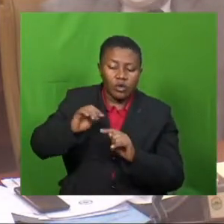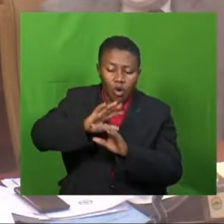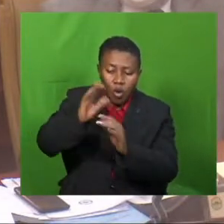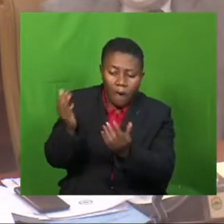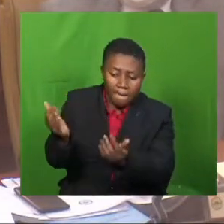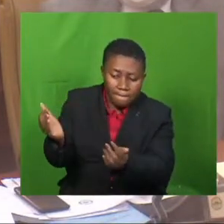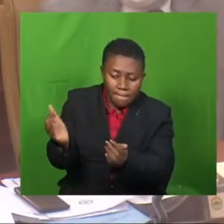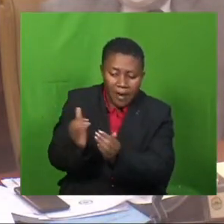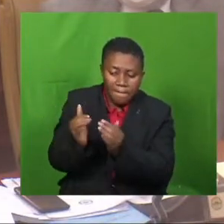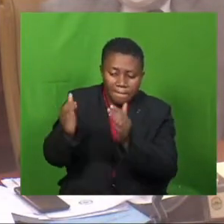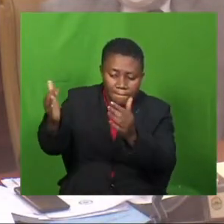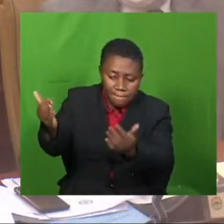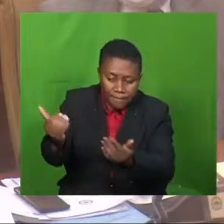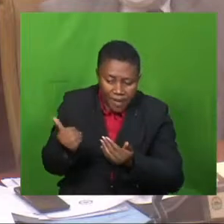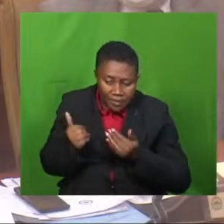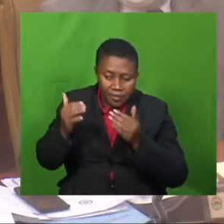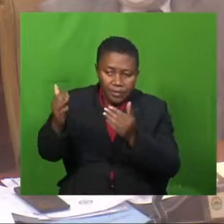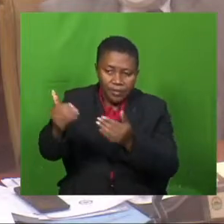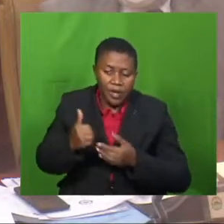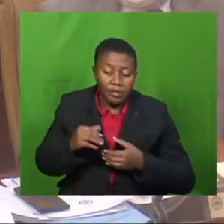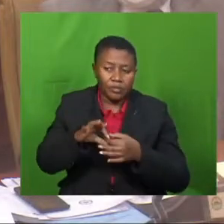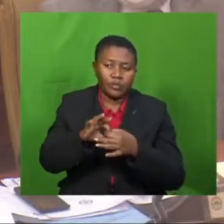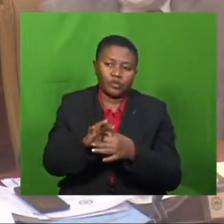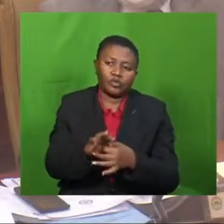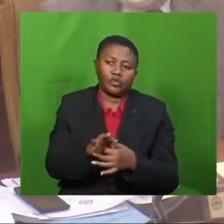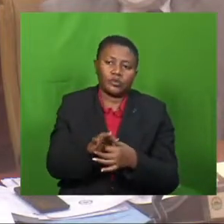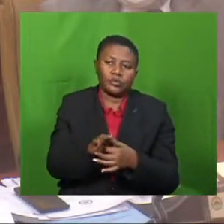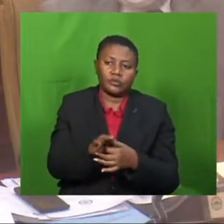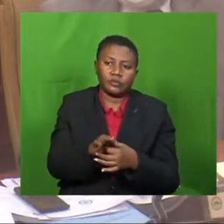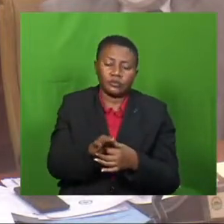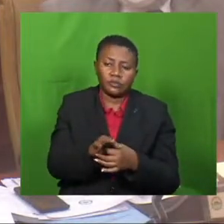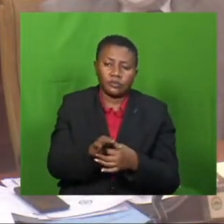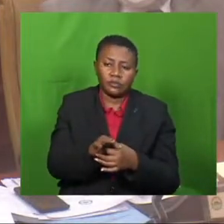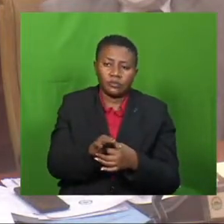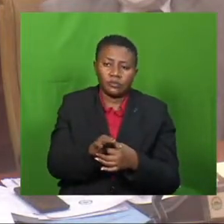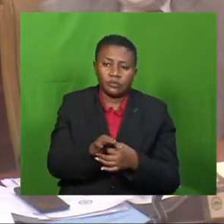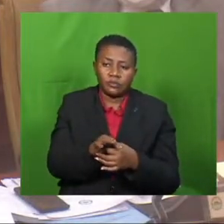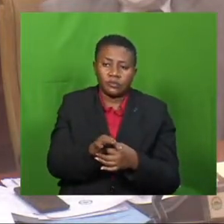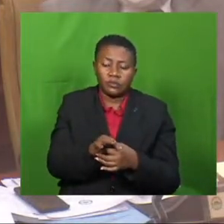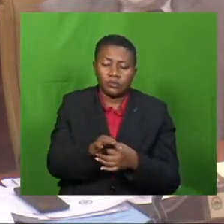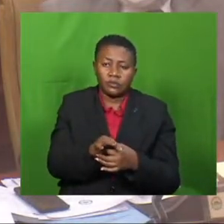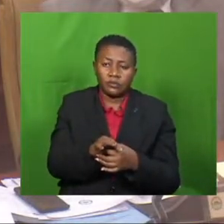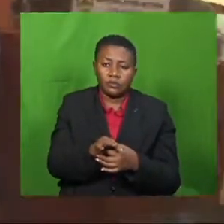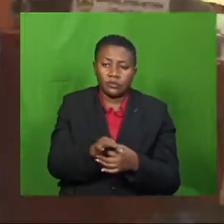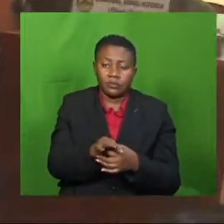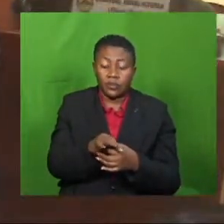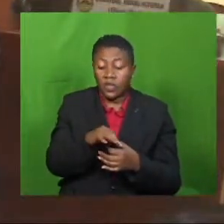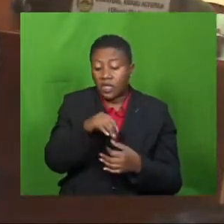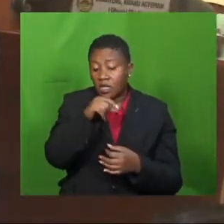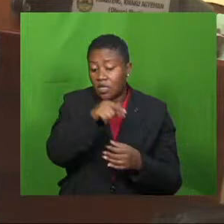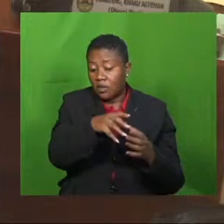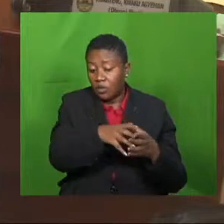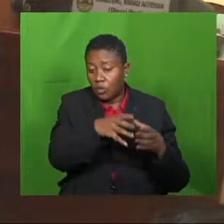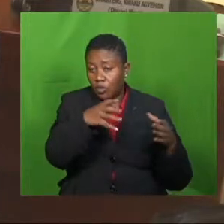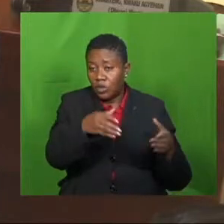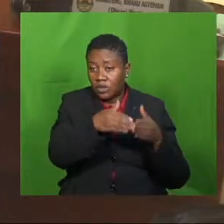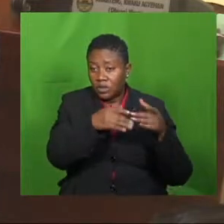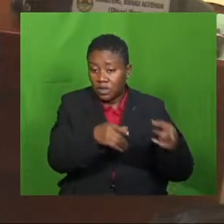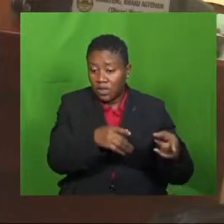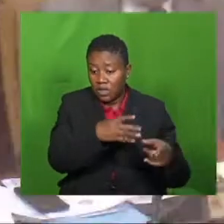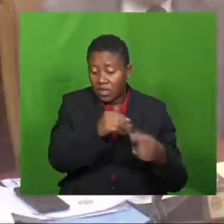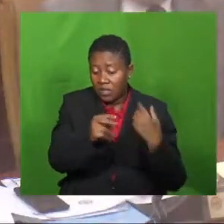once again I want to commend the majority leader and vice chairman of CPA and hope that African